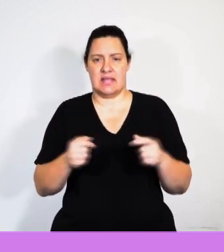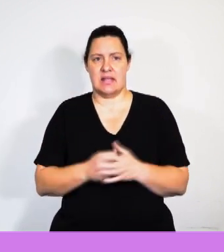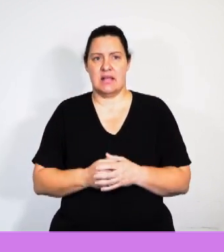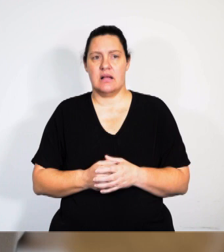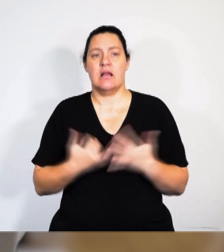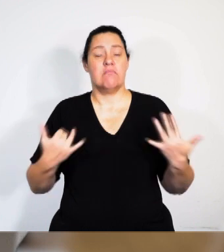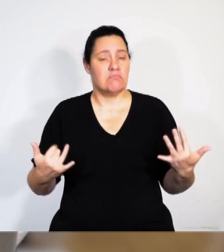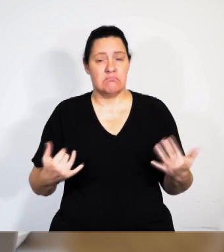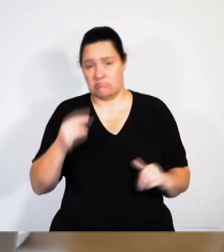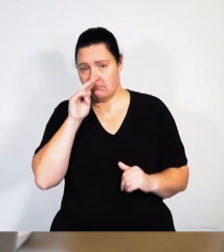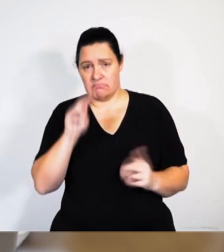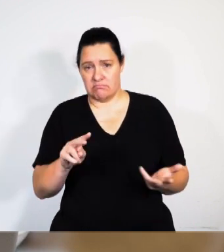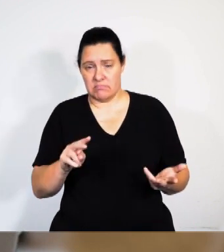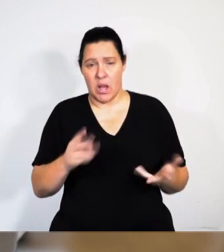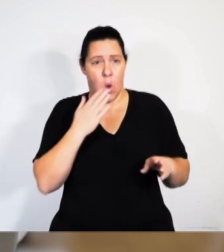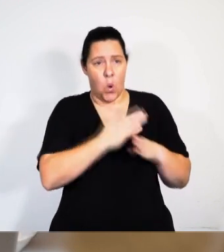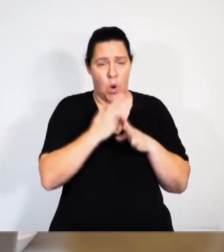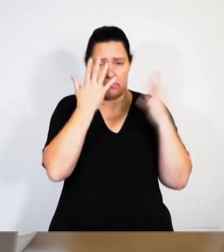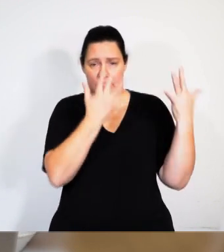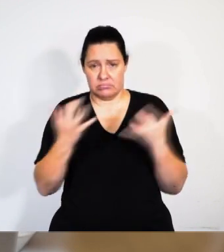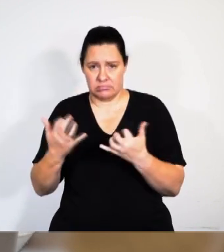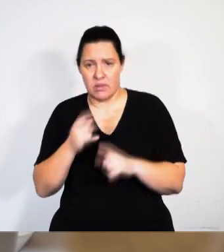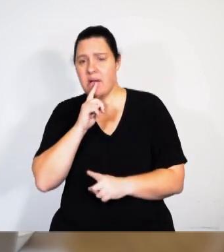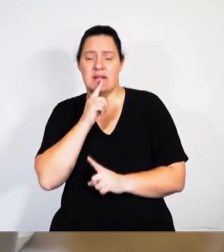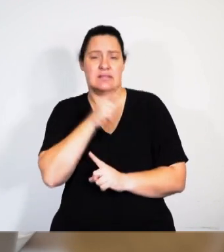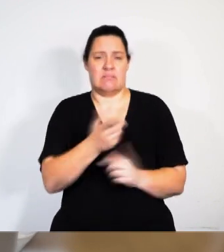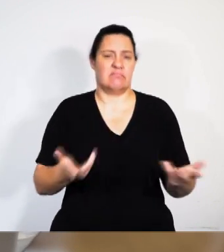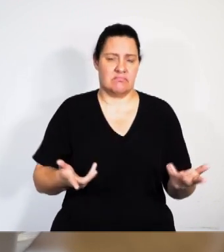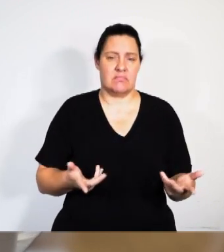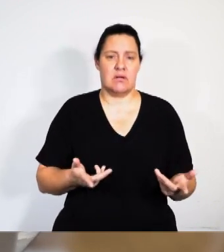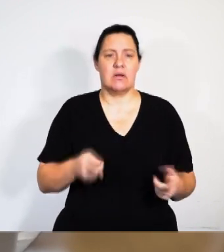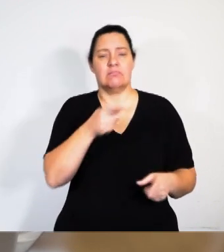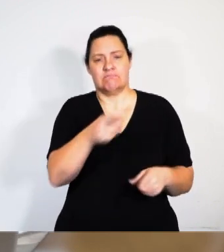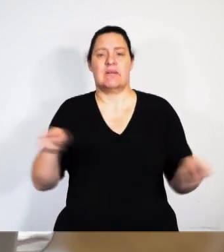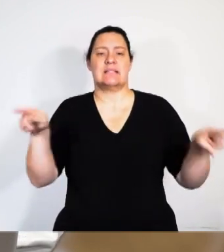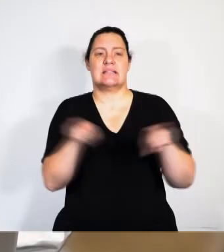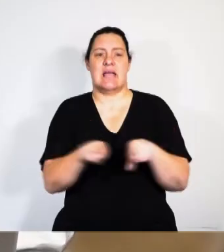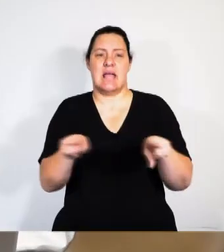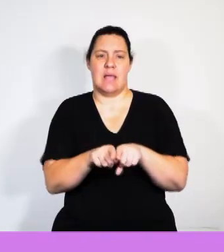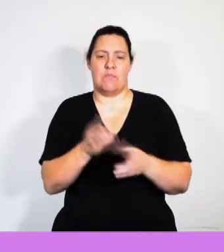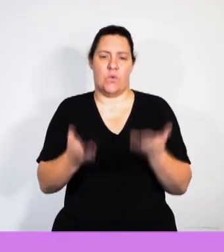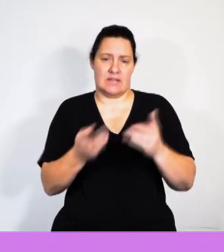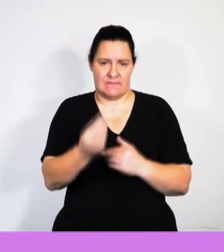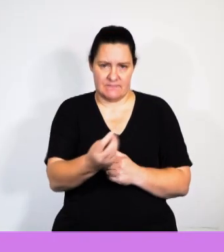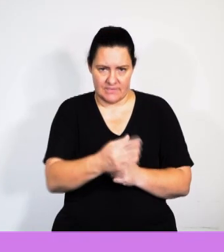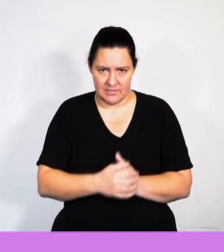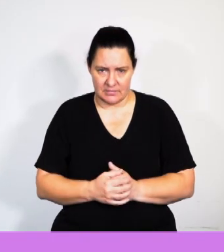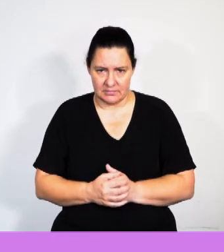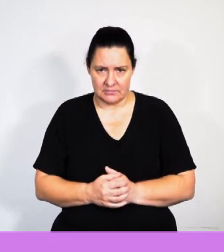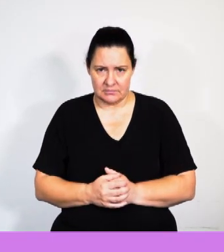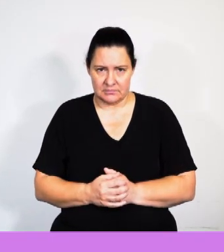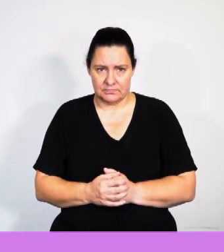heaviest? By merely working with the calculations, we can tell that they are of the same